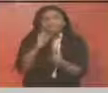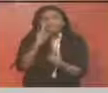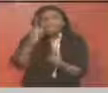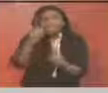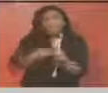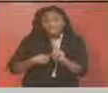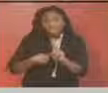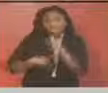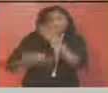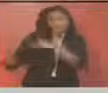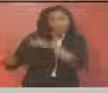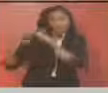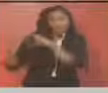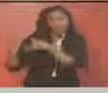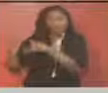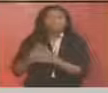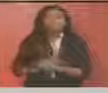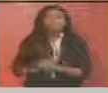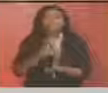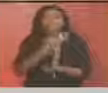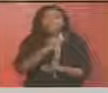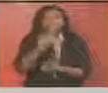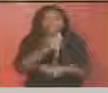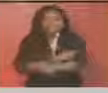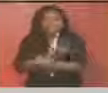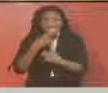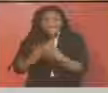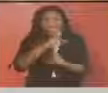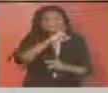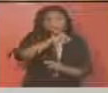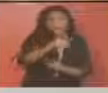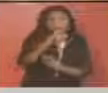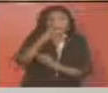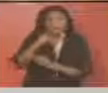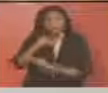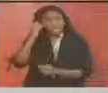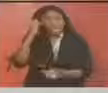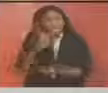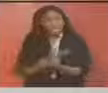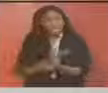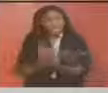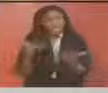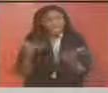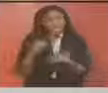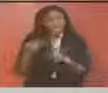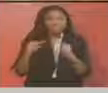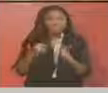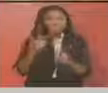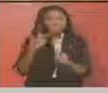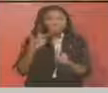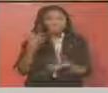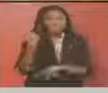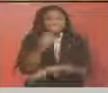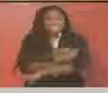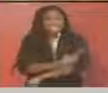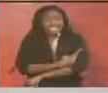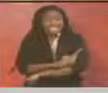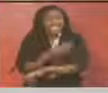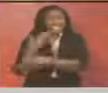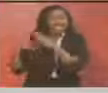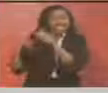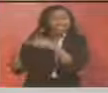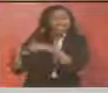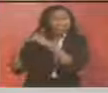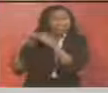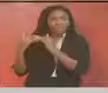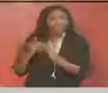ago. And Johnson & Johnson, 3 days ago. So that is where we are in